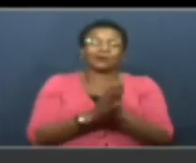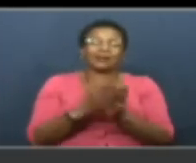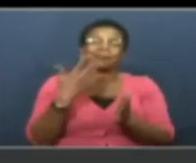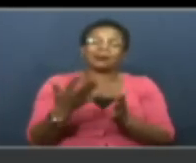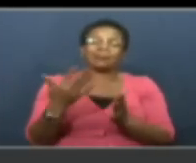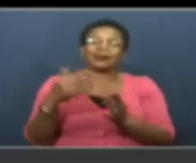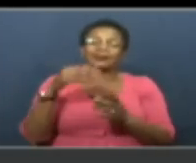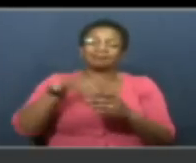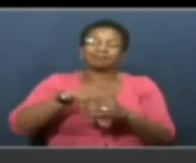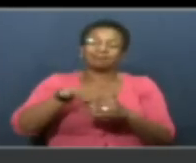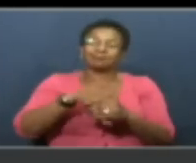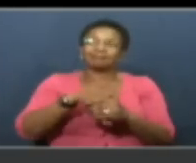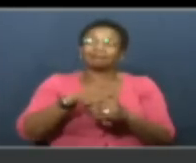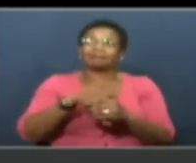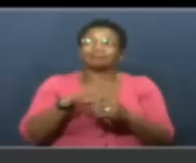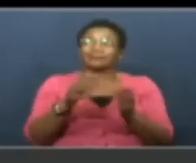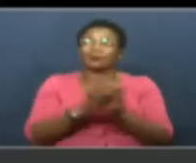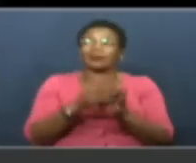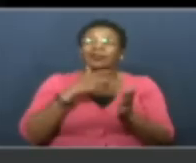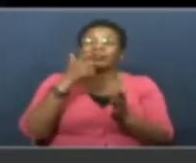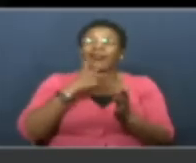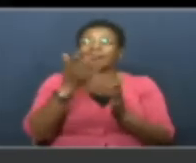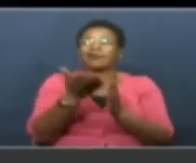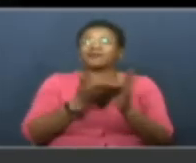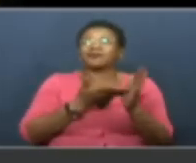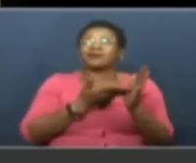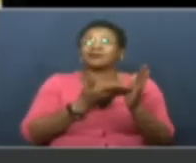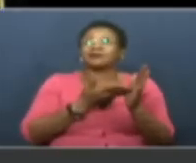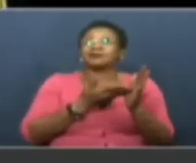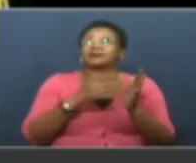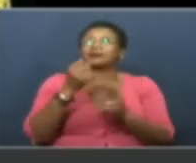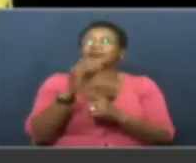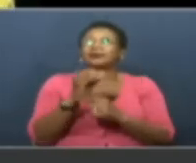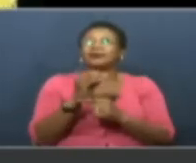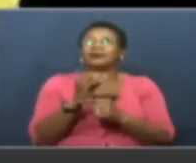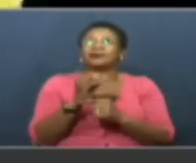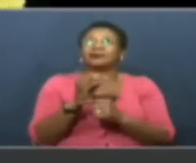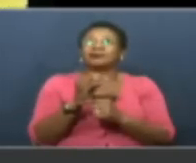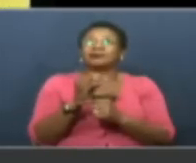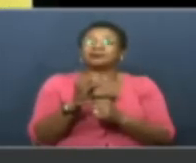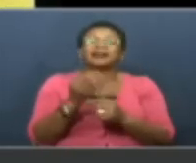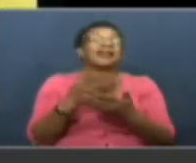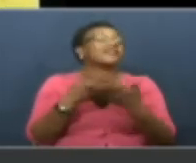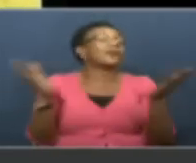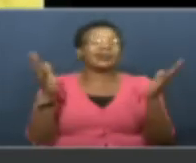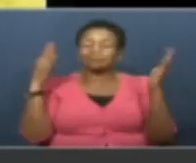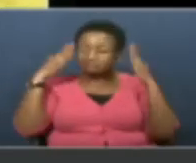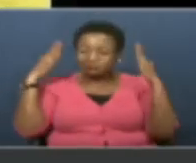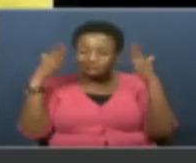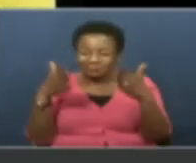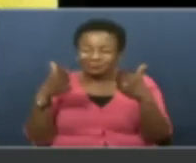bag with a Githeri half. So it was like everyone's concentration